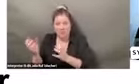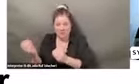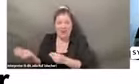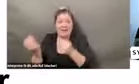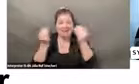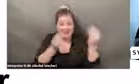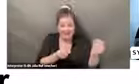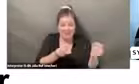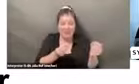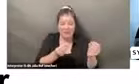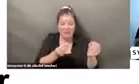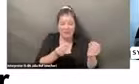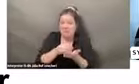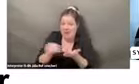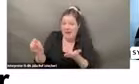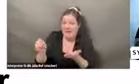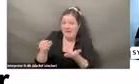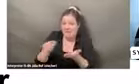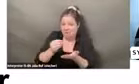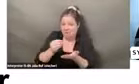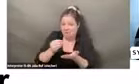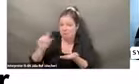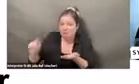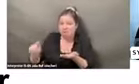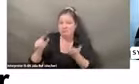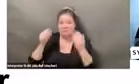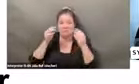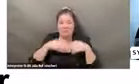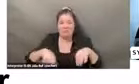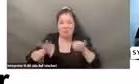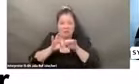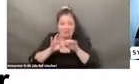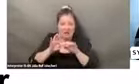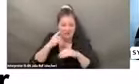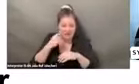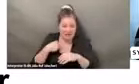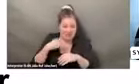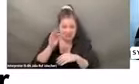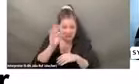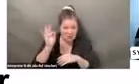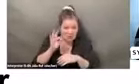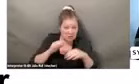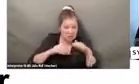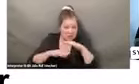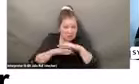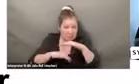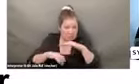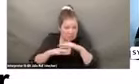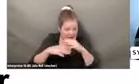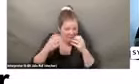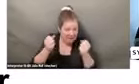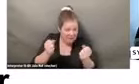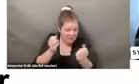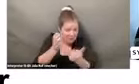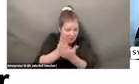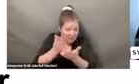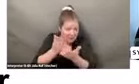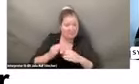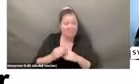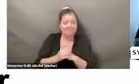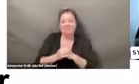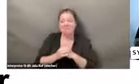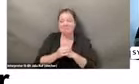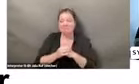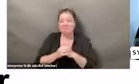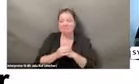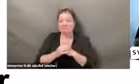should be paid as users. That's what I read in this. Maybe it's not the idea of the question, but I'm thinking I don't think we ever